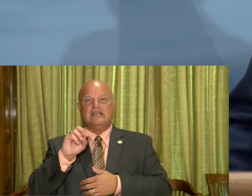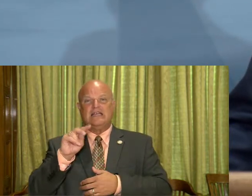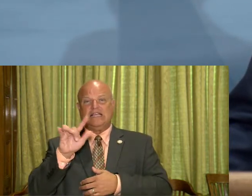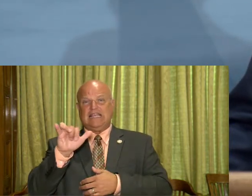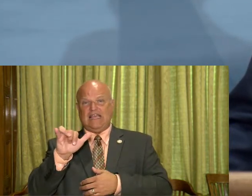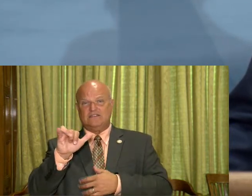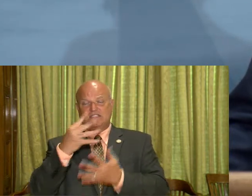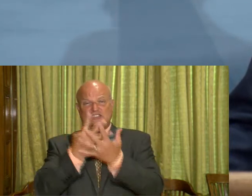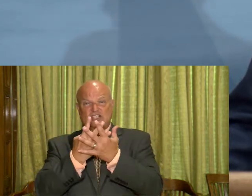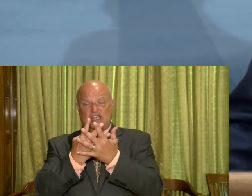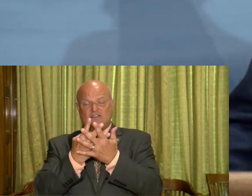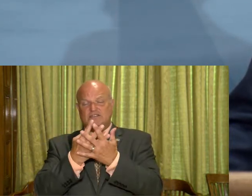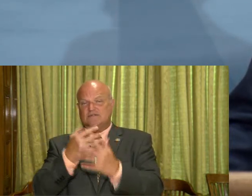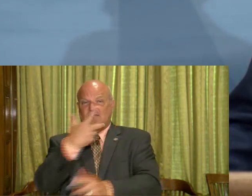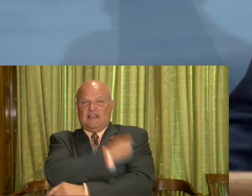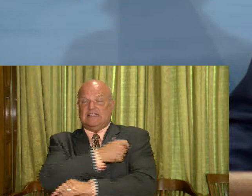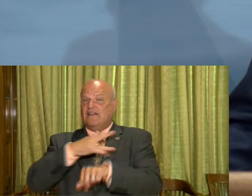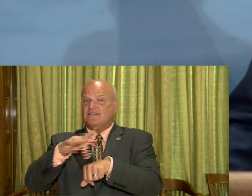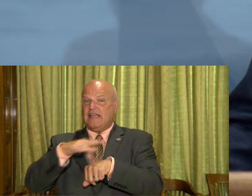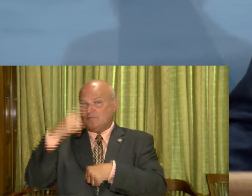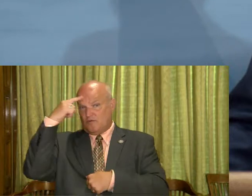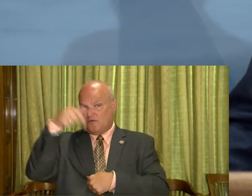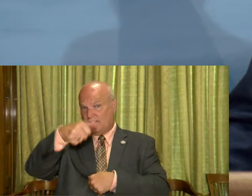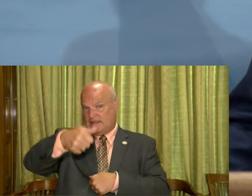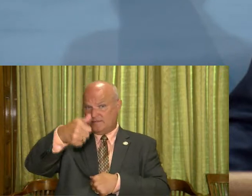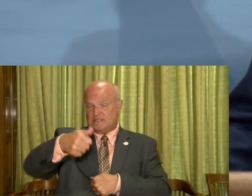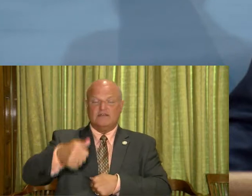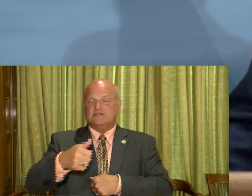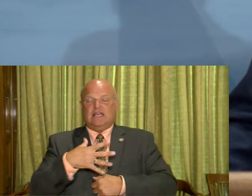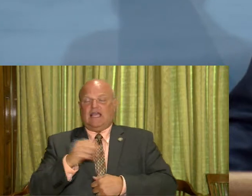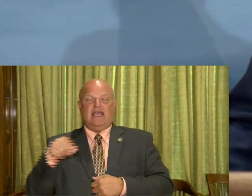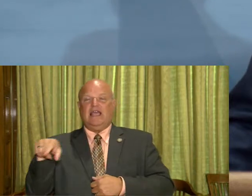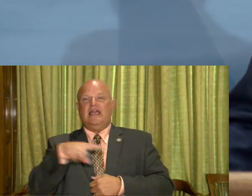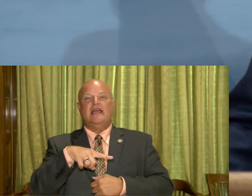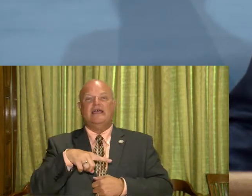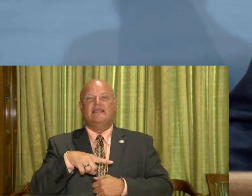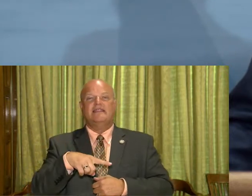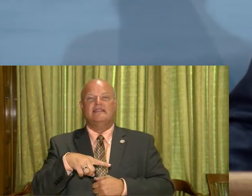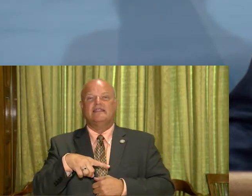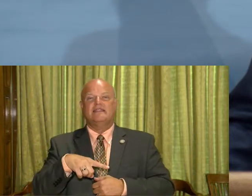jails, they have vaccines available to them.